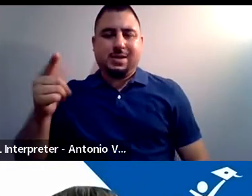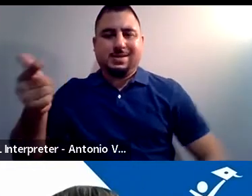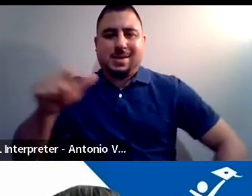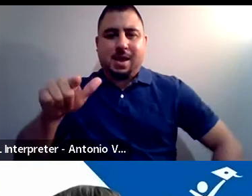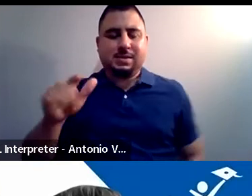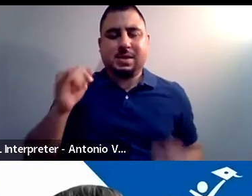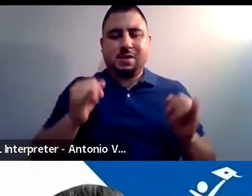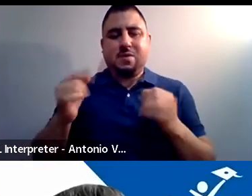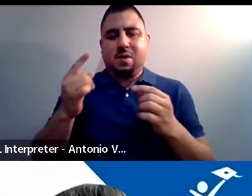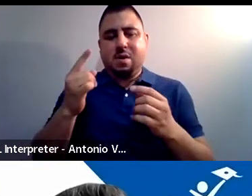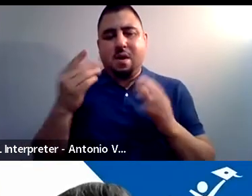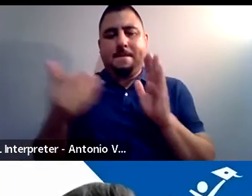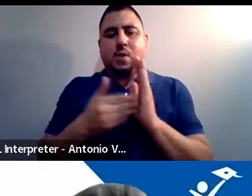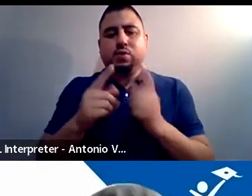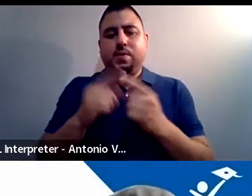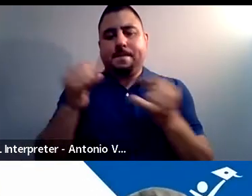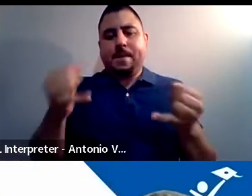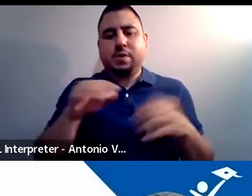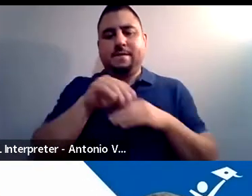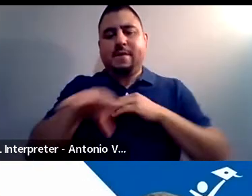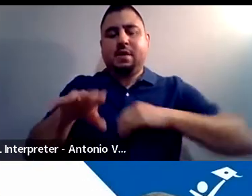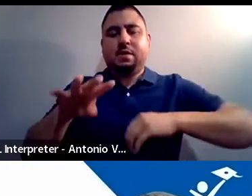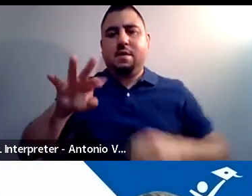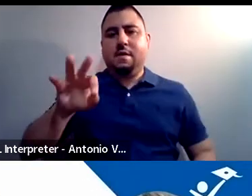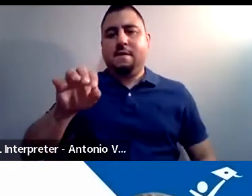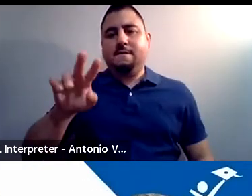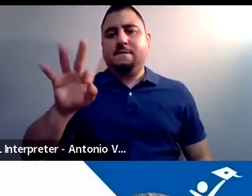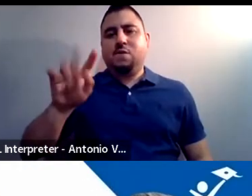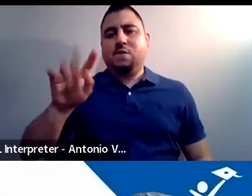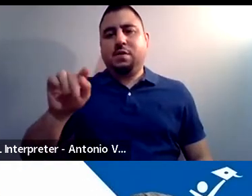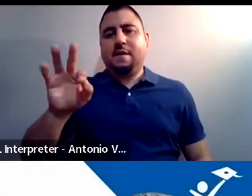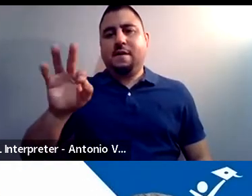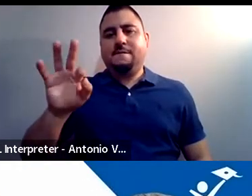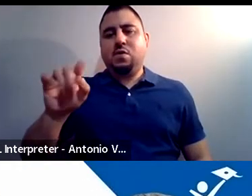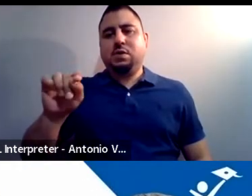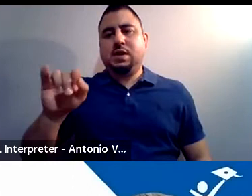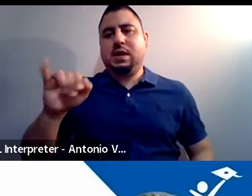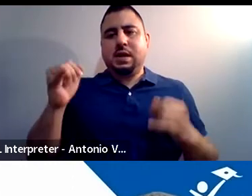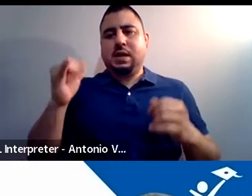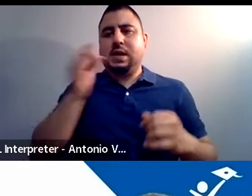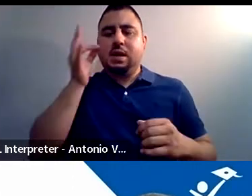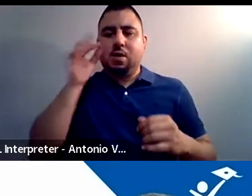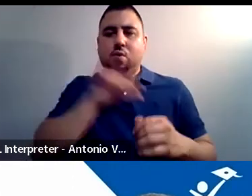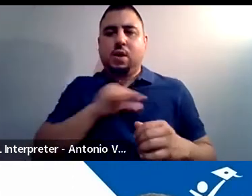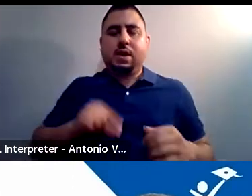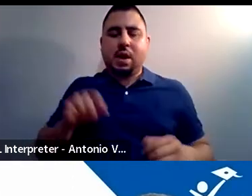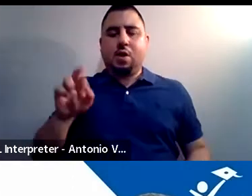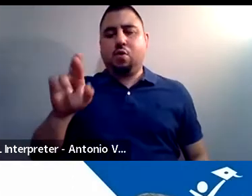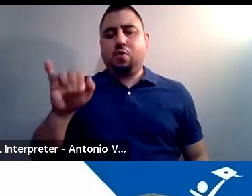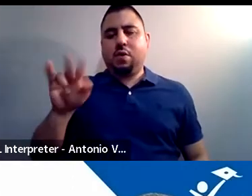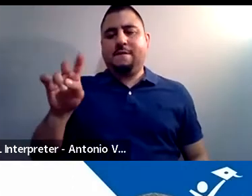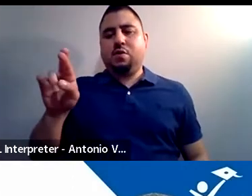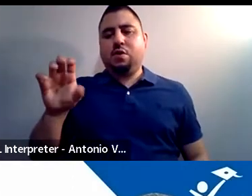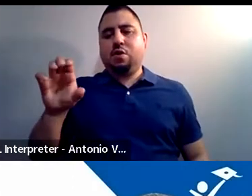individual opposed to boundaries that affect Fort Foote, Indian Queen, and Rivercrest communities. Mr. Payton.